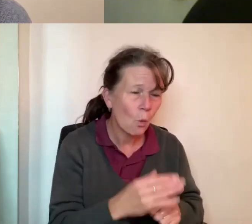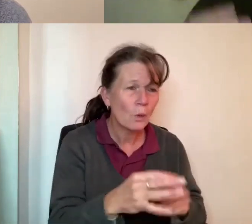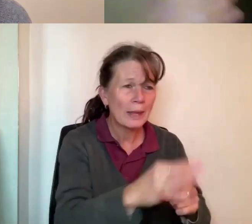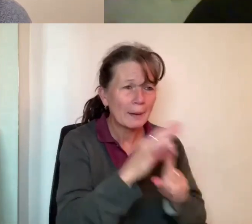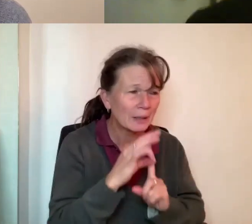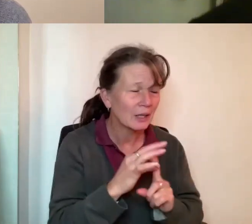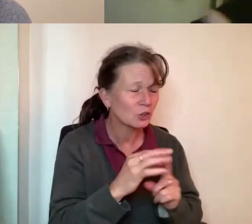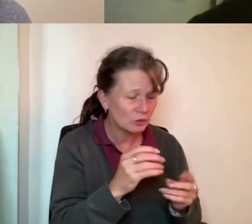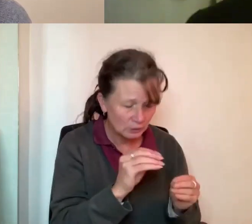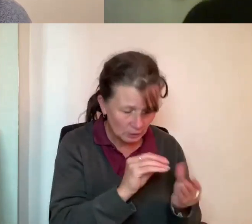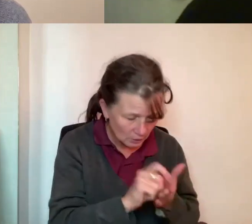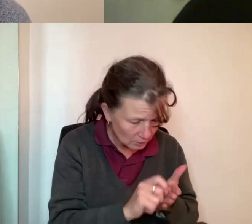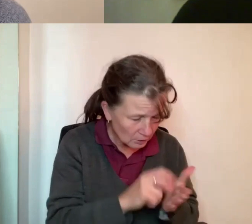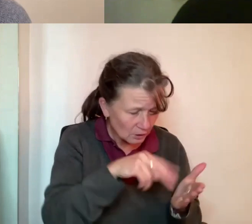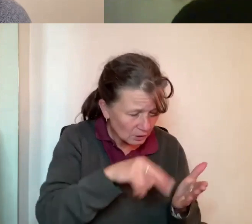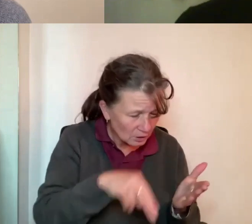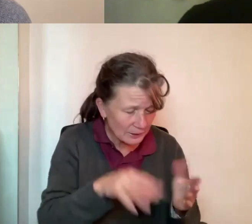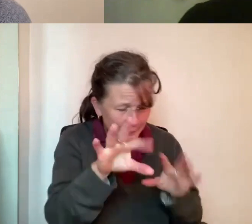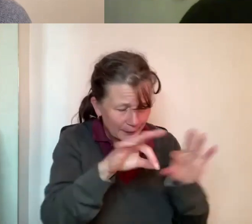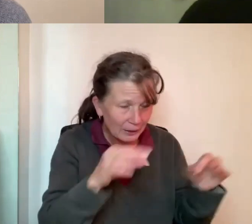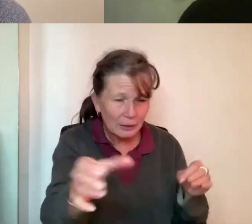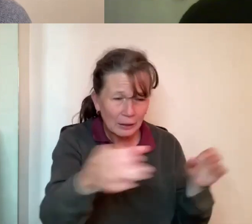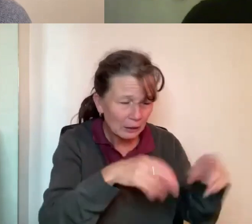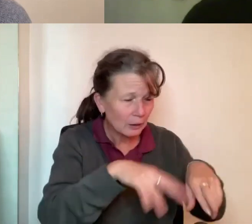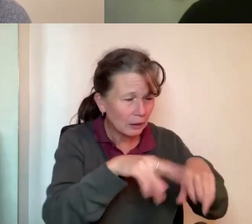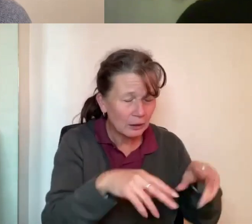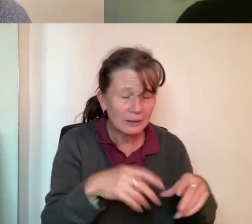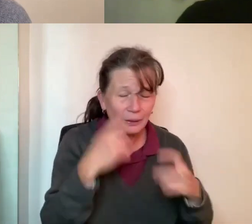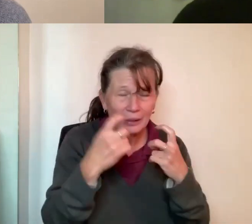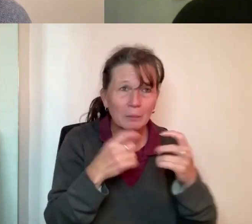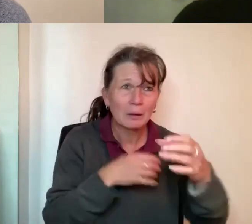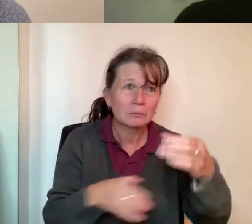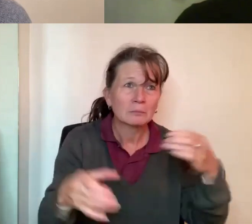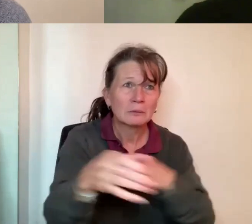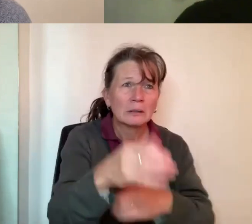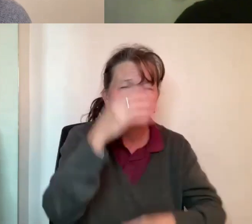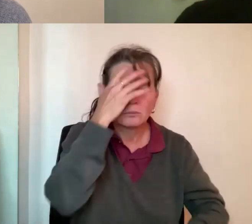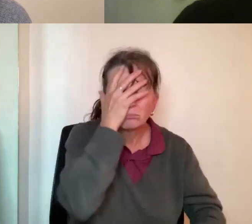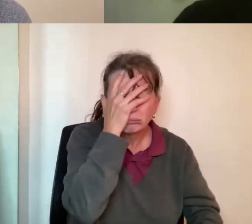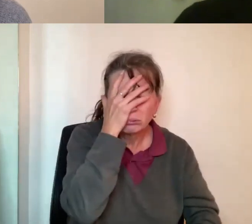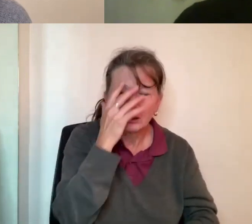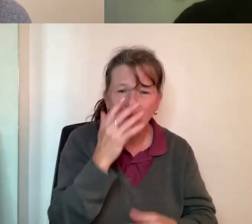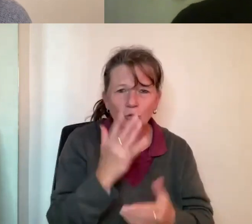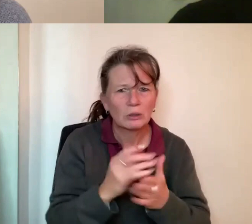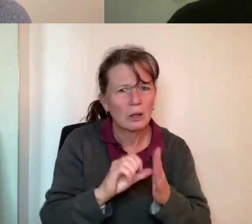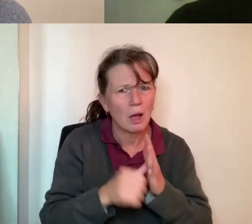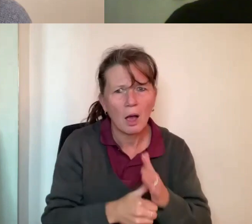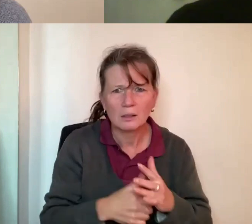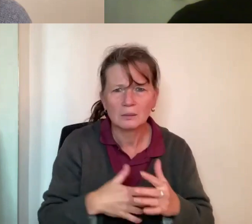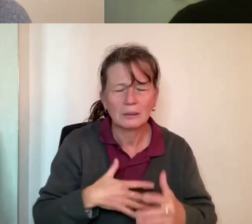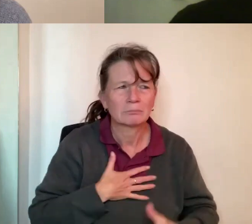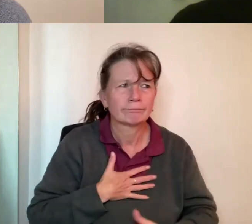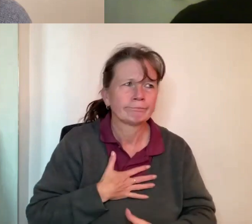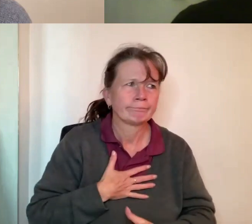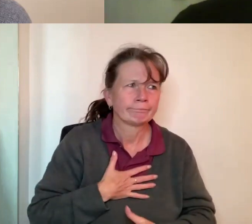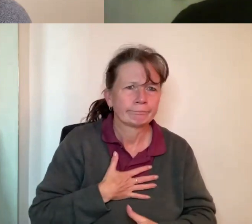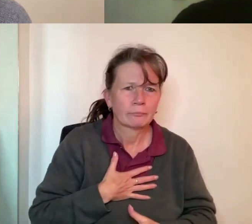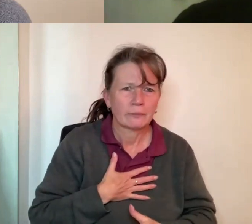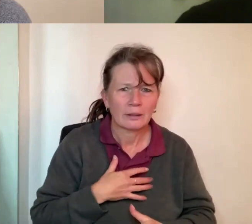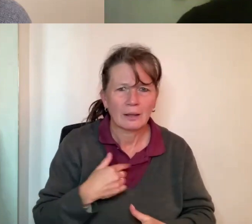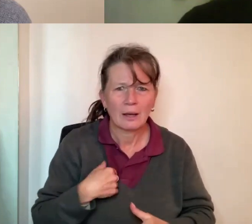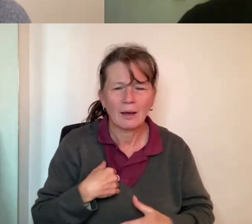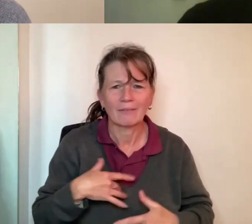living with everyone and imagining what it would be like with that person to doing that job, what have you, I find I'm a bit sort of wrung out